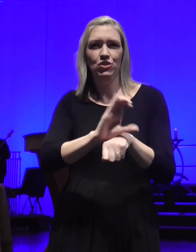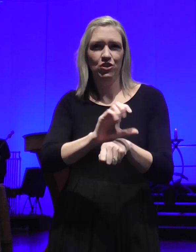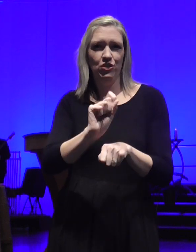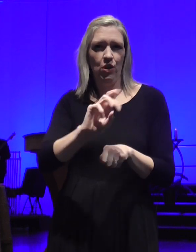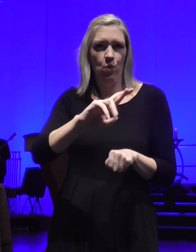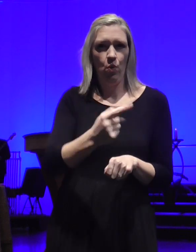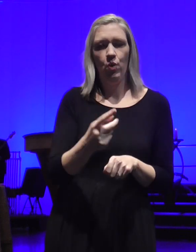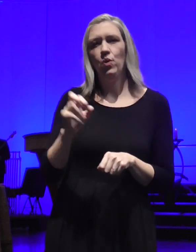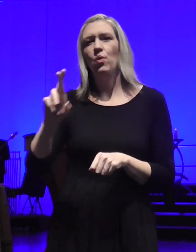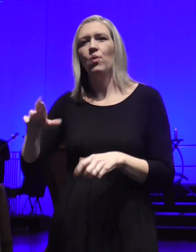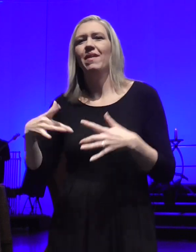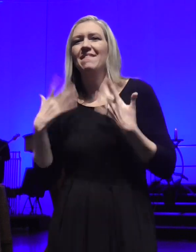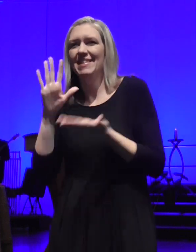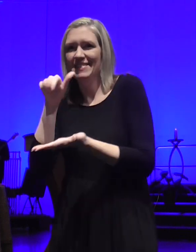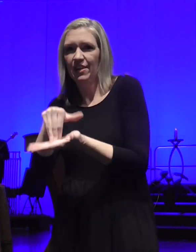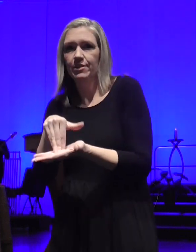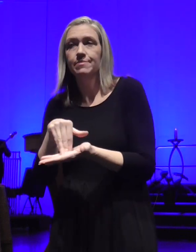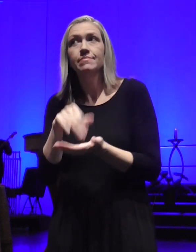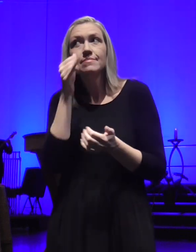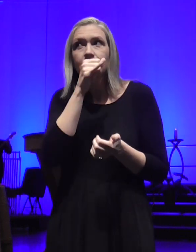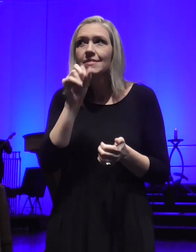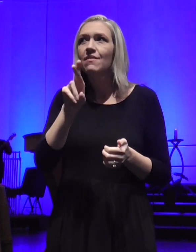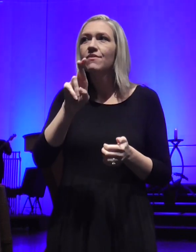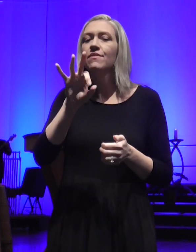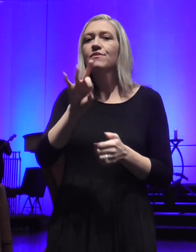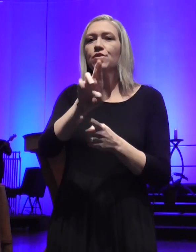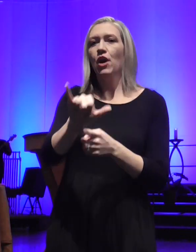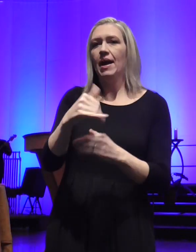Fry bread!